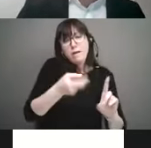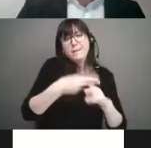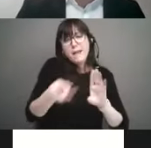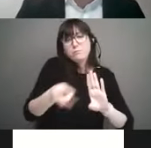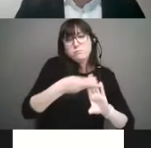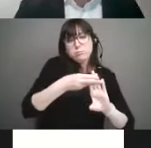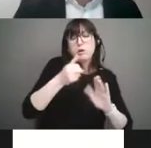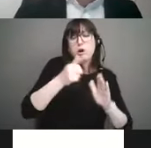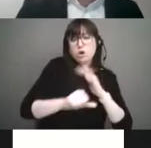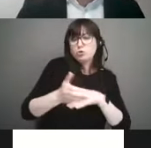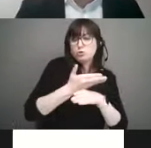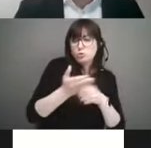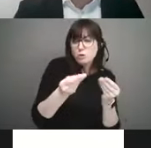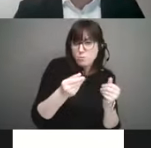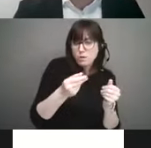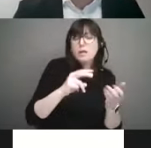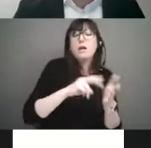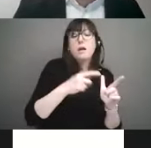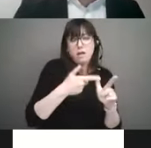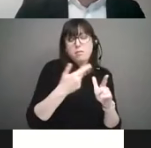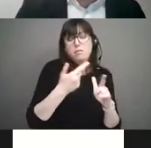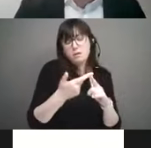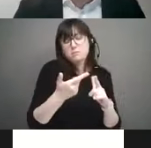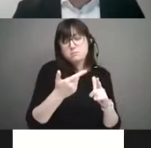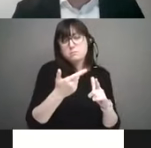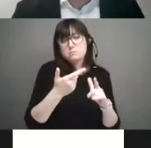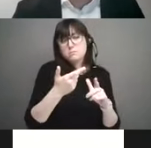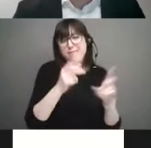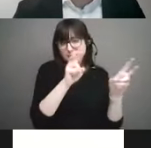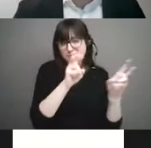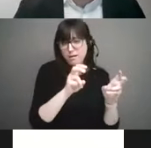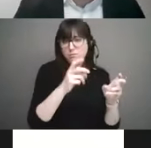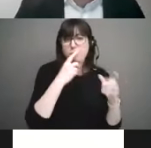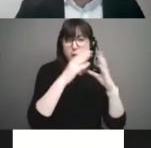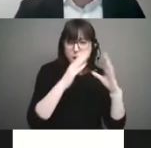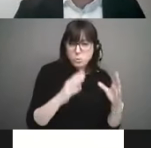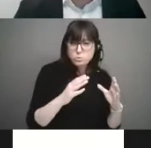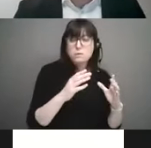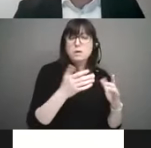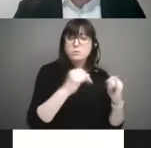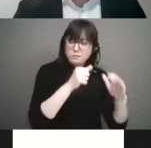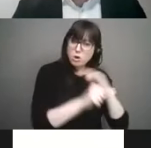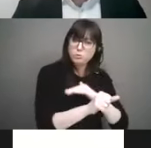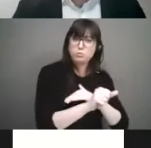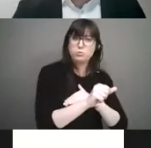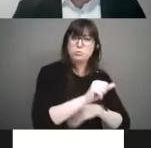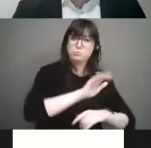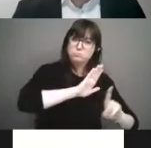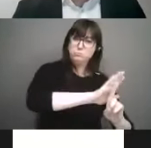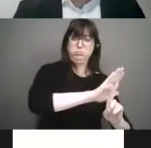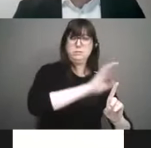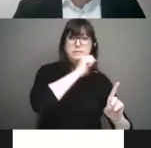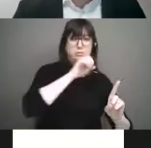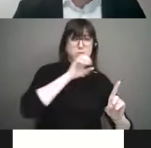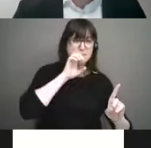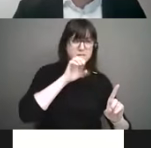that they can vest title to the property back into the elder adult by determining that it was